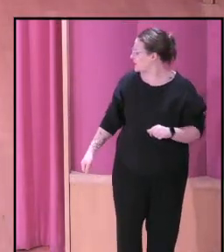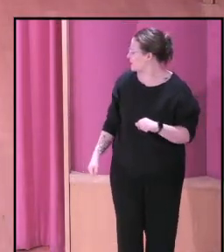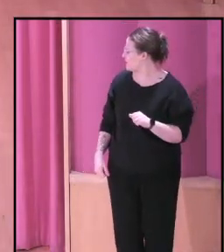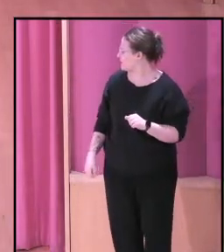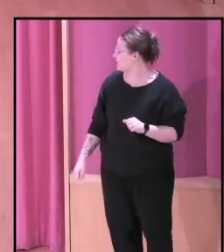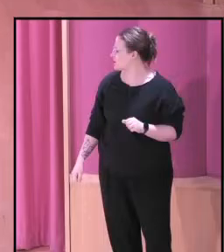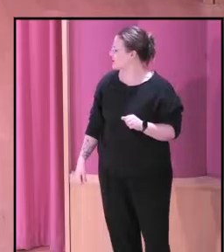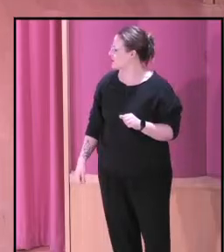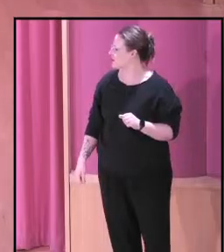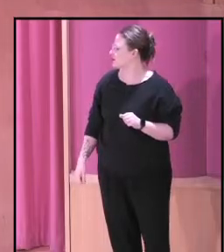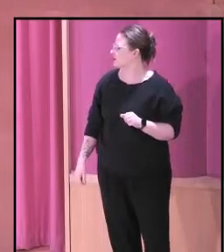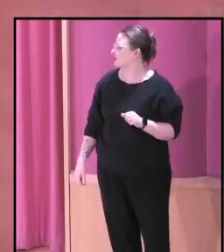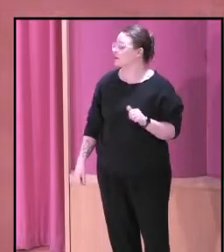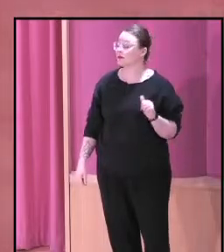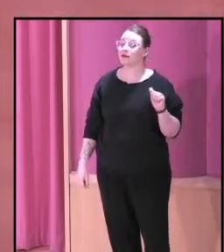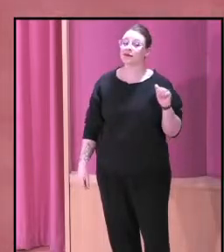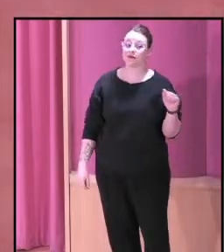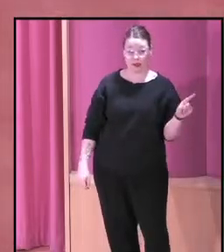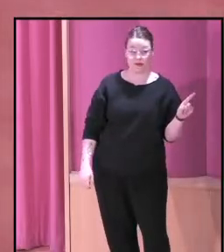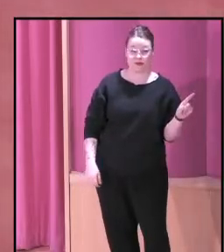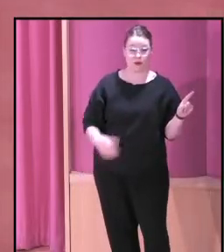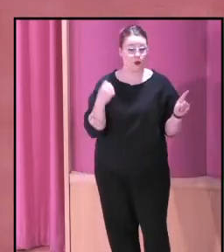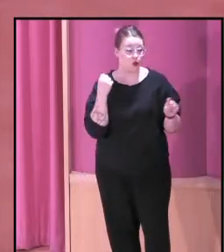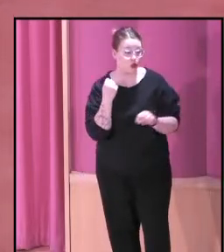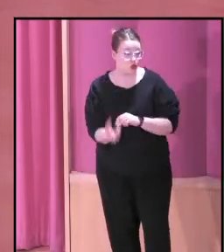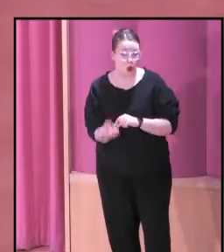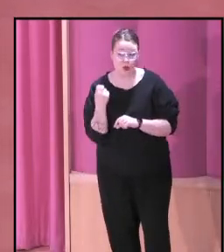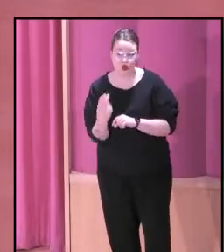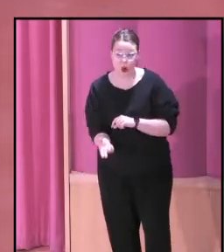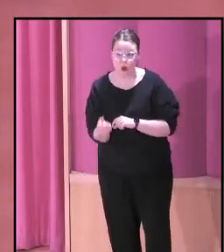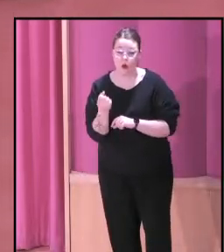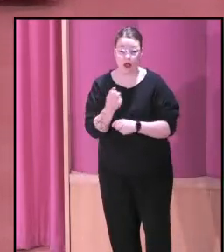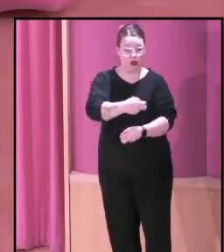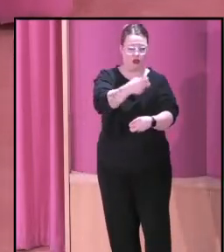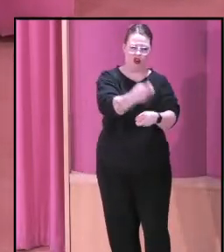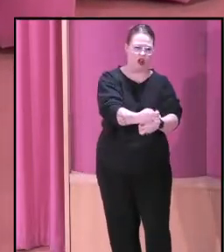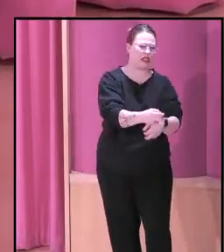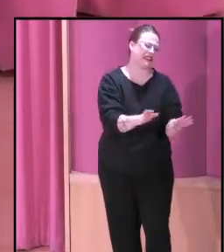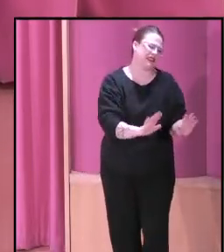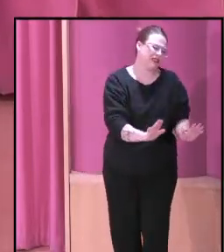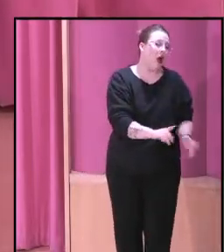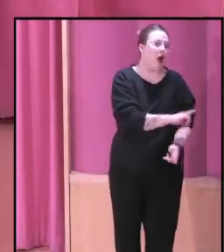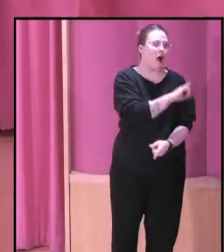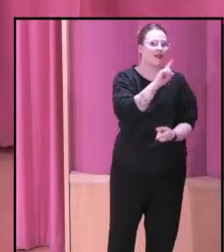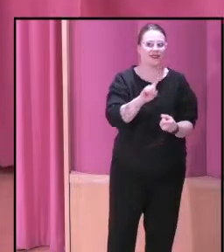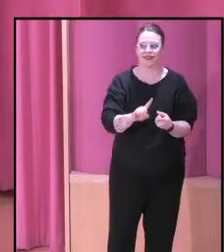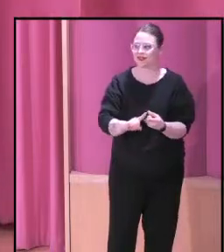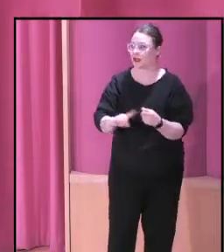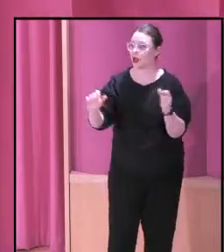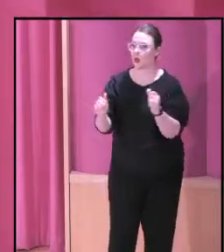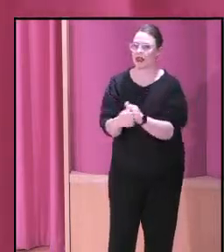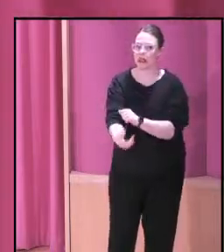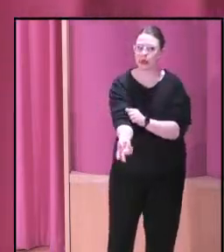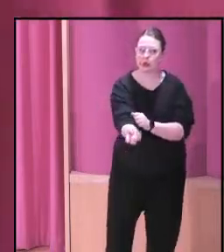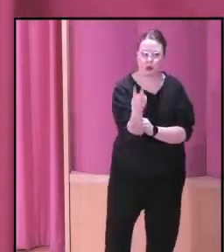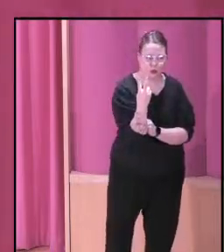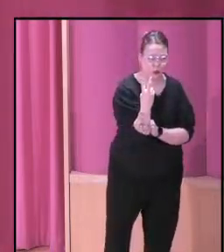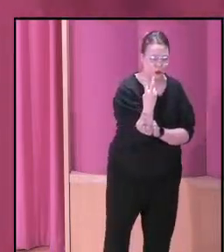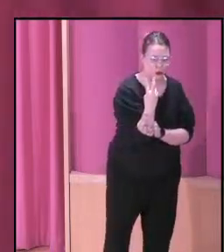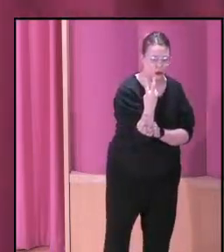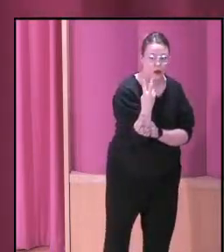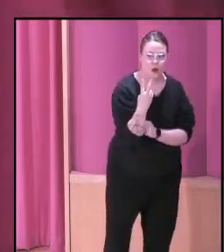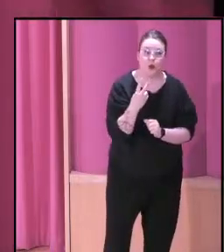But the thing is, yo-yoing doesn't really get tough until you start doing it with two.